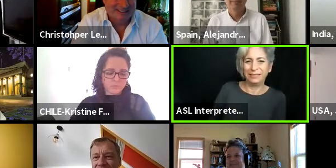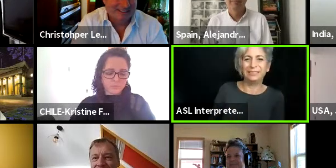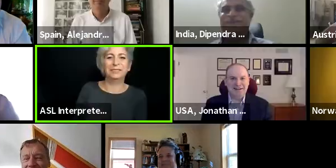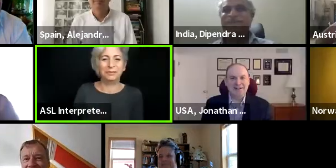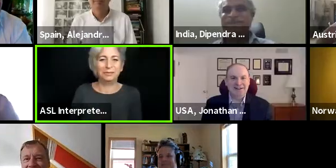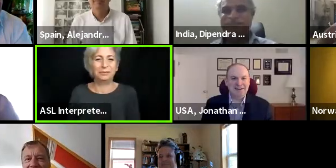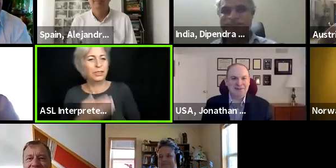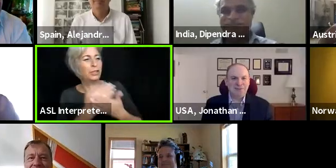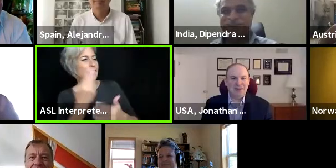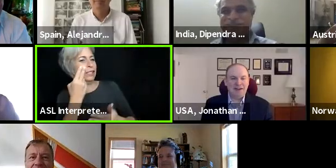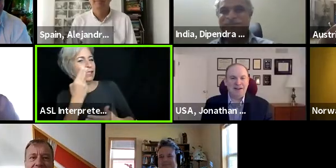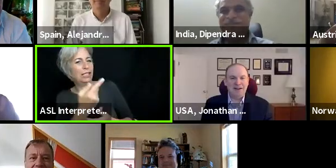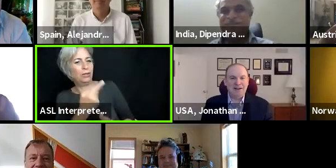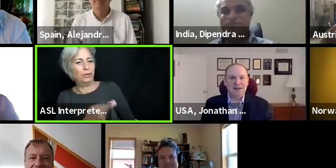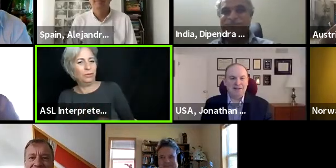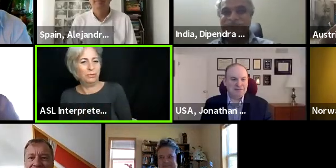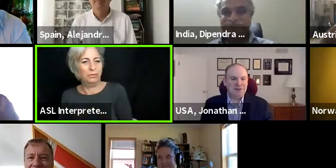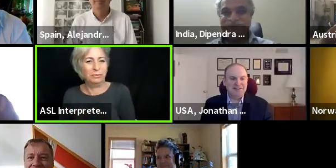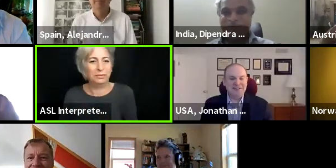you, Jonathan.